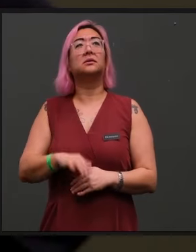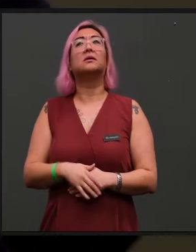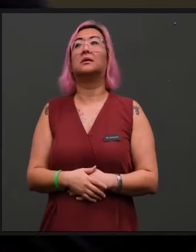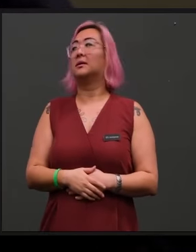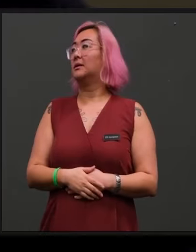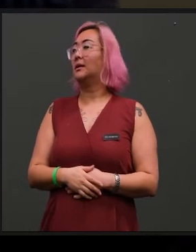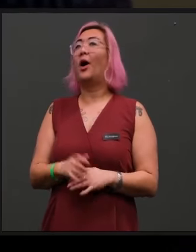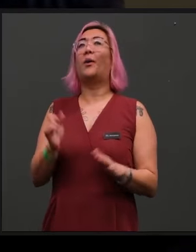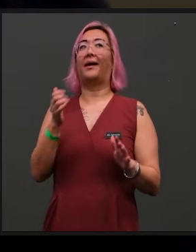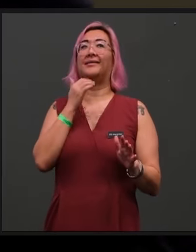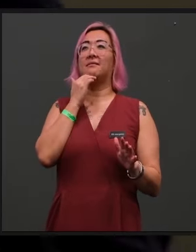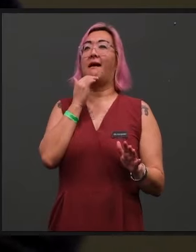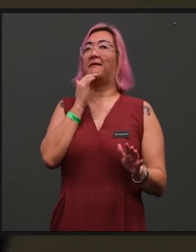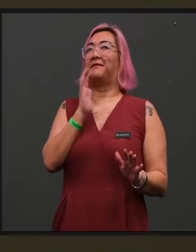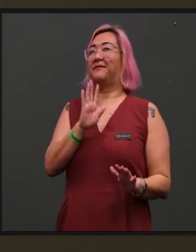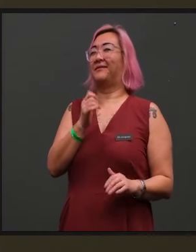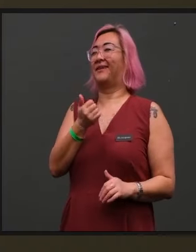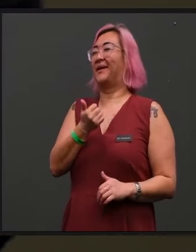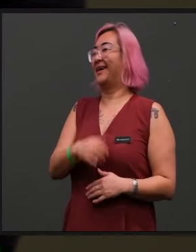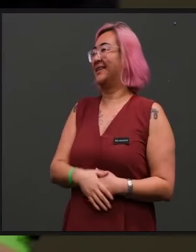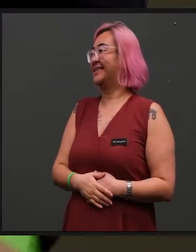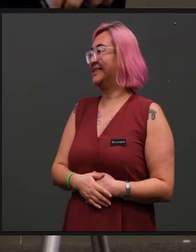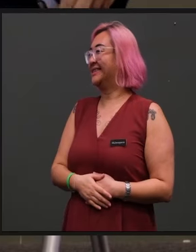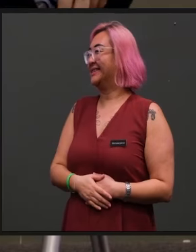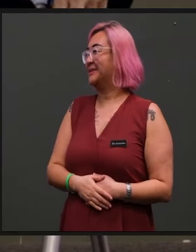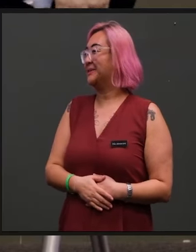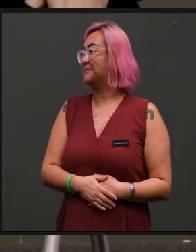We don't have to worry.